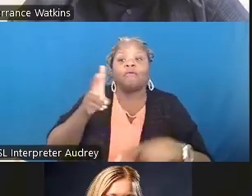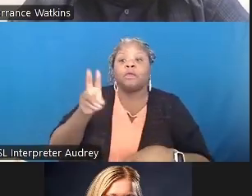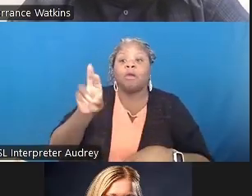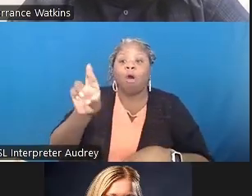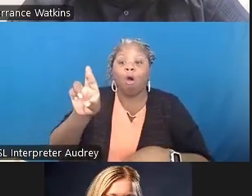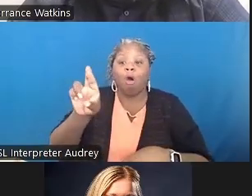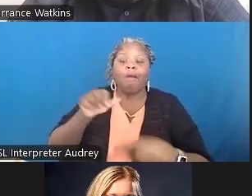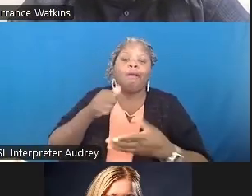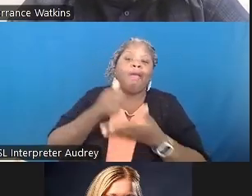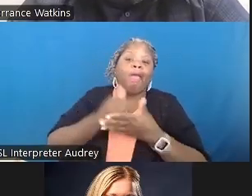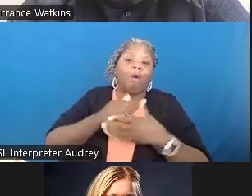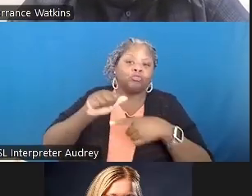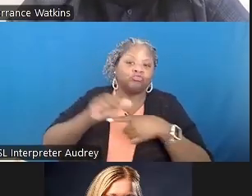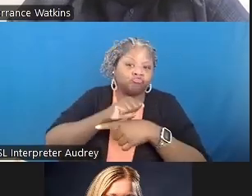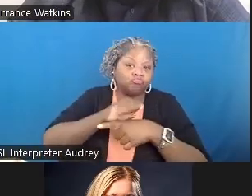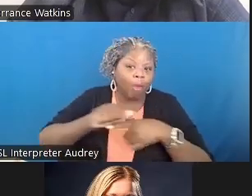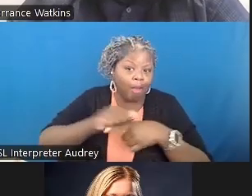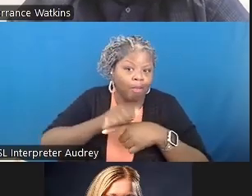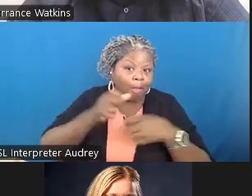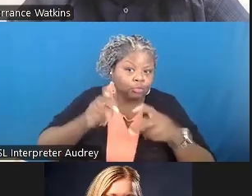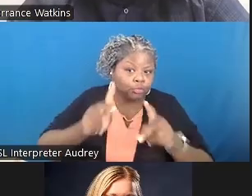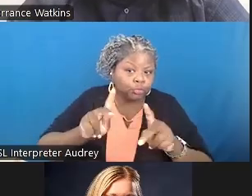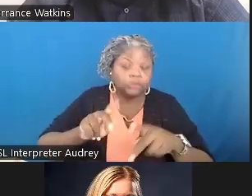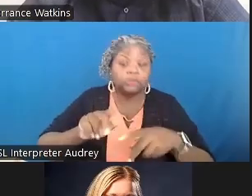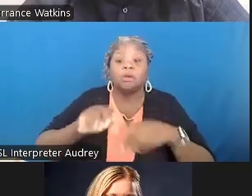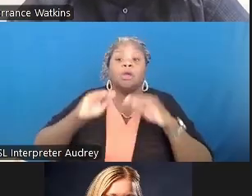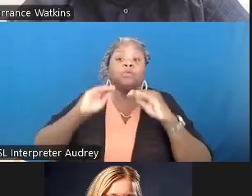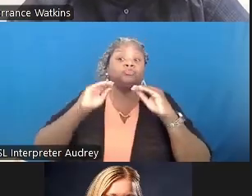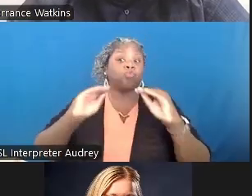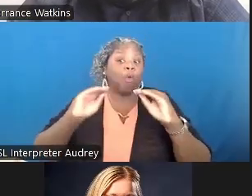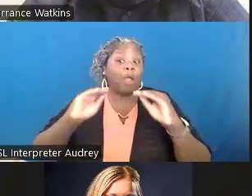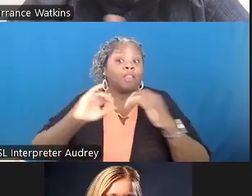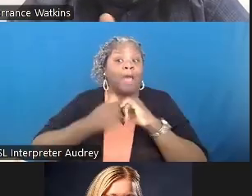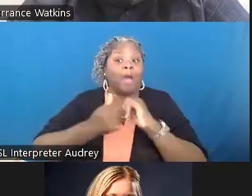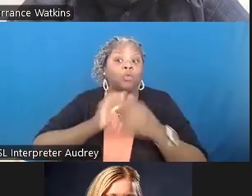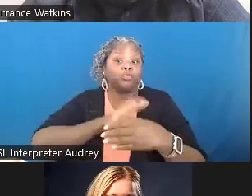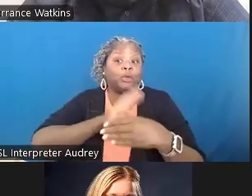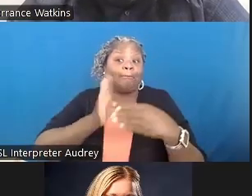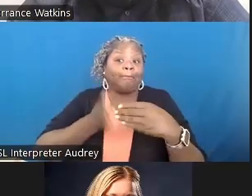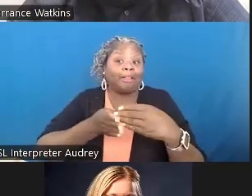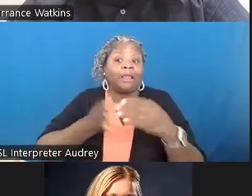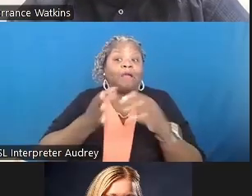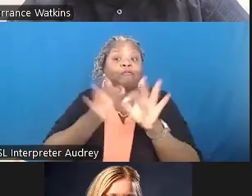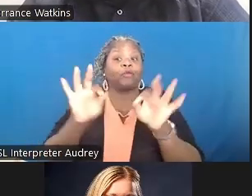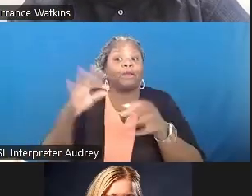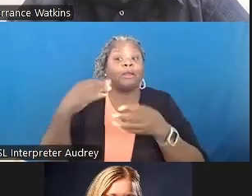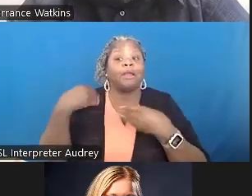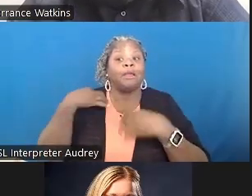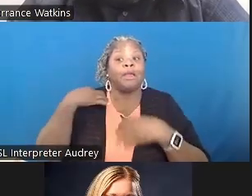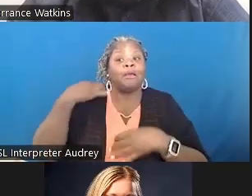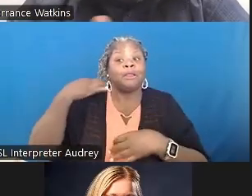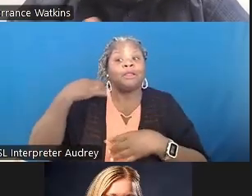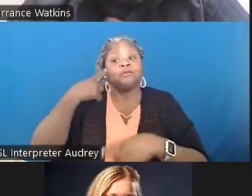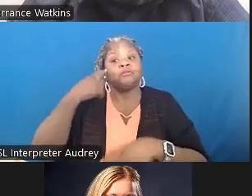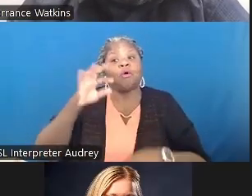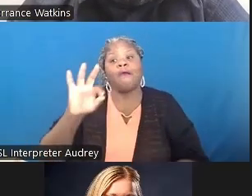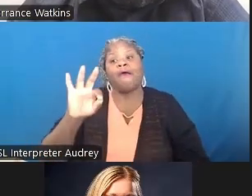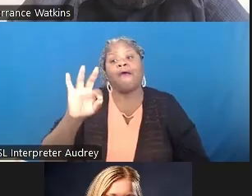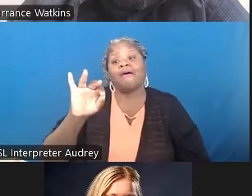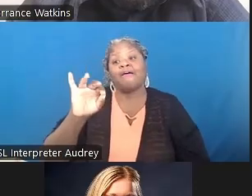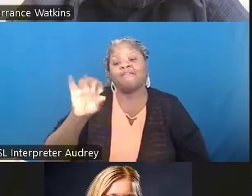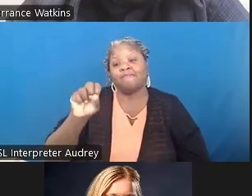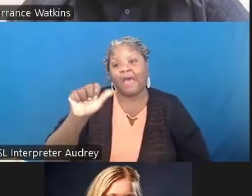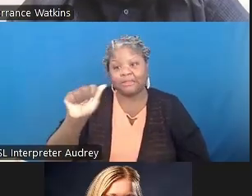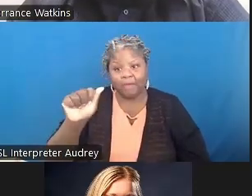identifying training opportunities, train participants how to complete a free application for federal student aid and enroll in